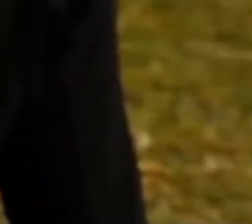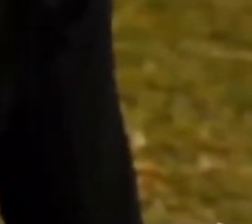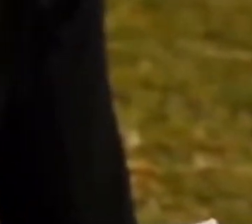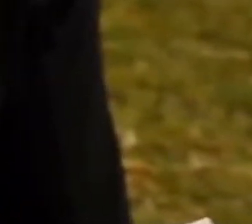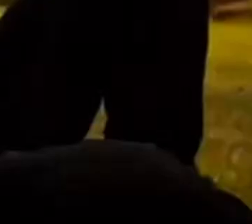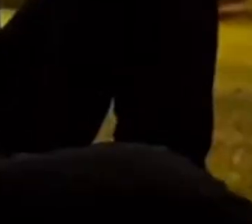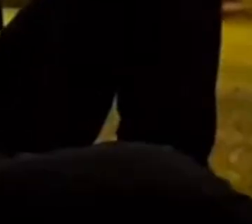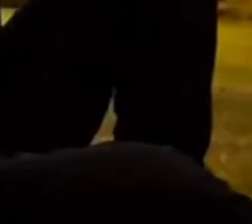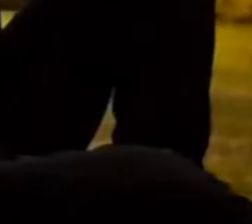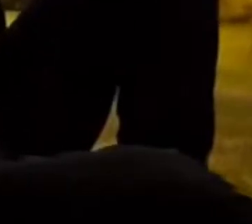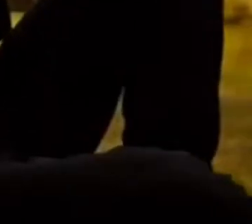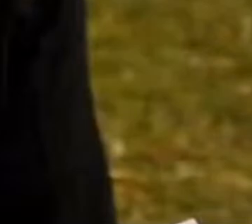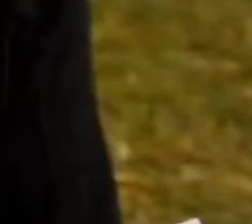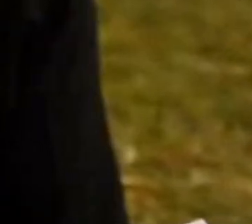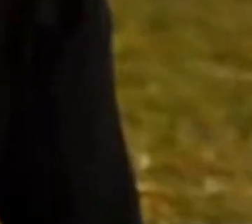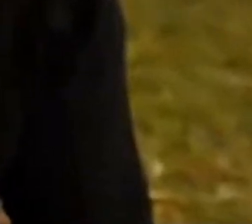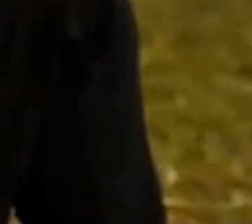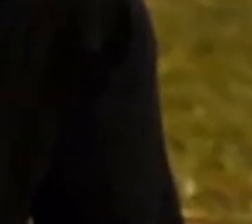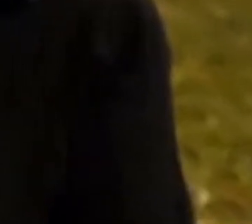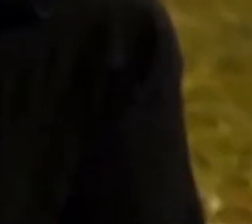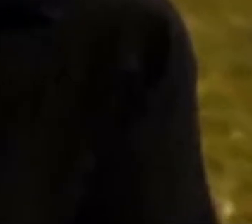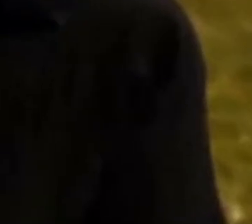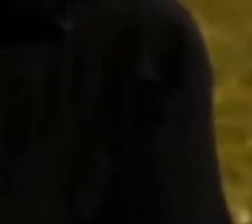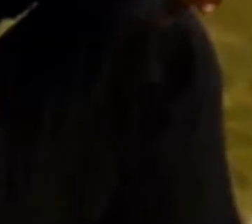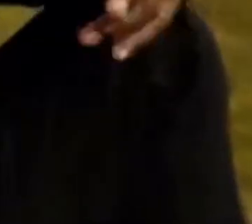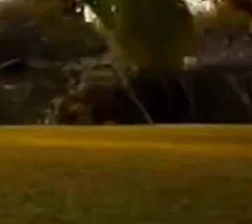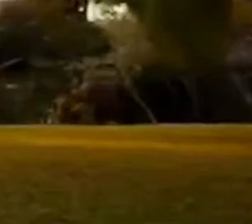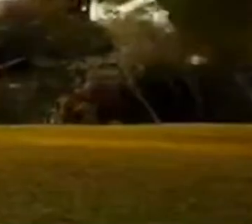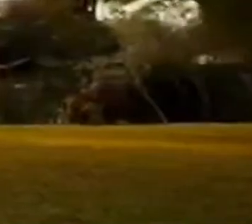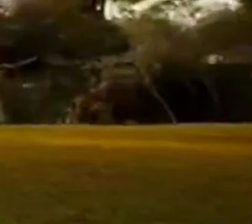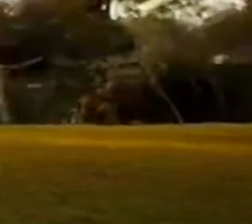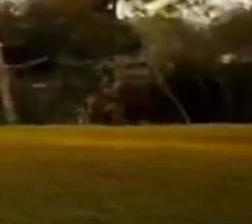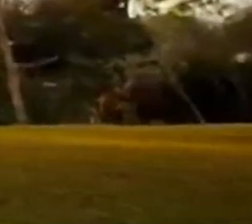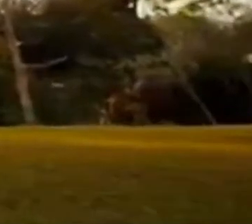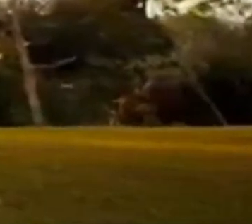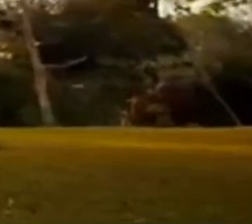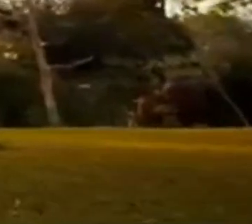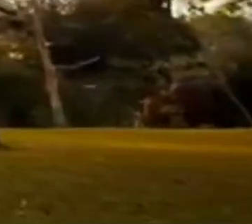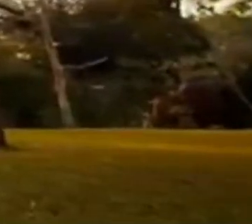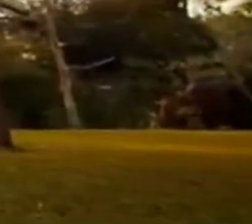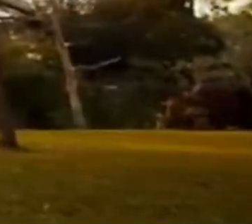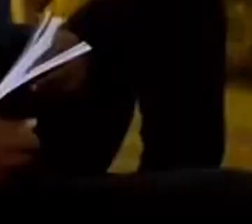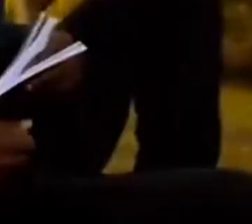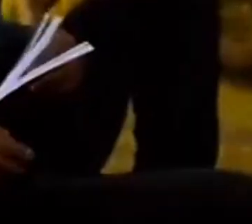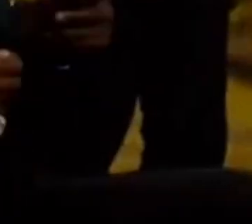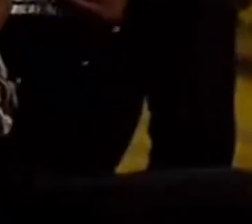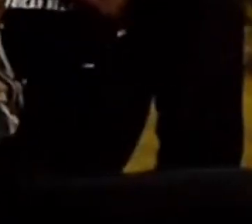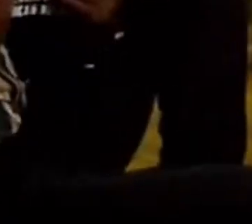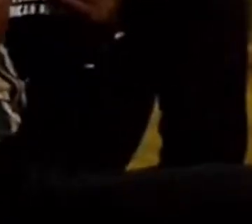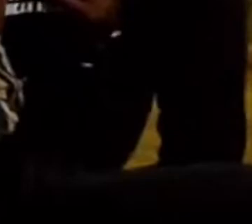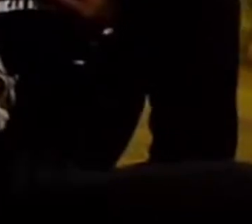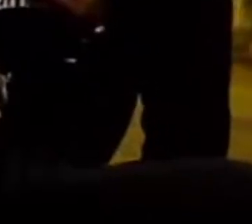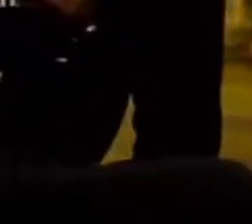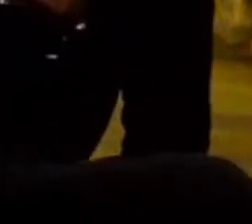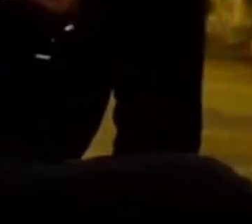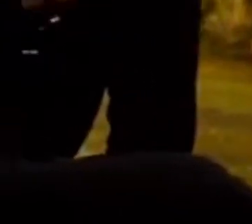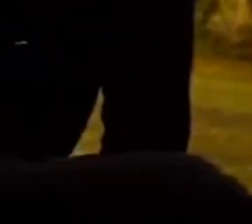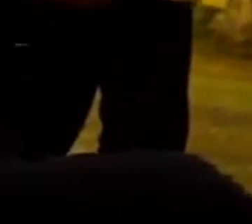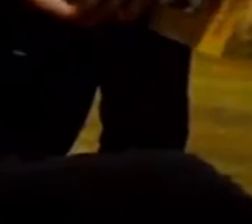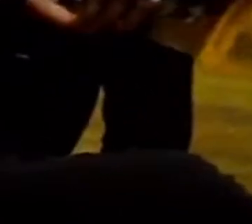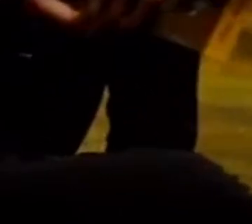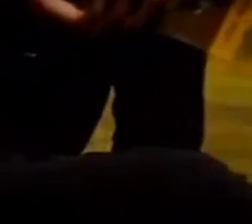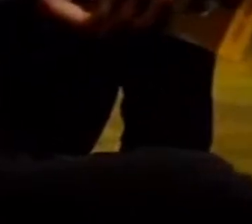wapala mania tete bachita volunteer unless nabakwata mosea so bali love na fear. Kuna sala pone chisa. Ndio muntu